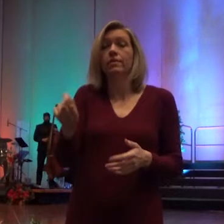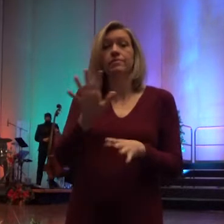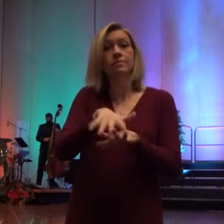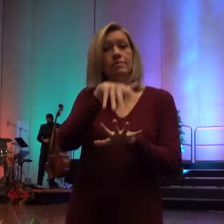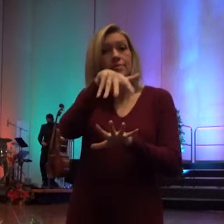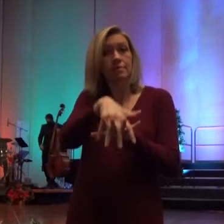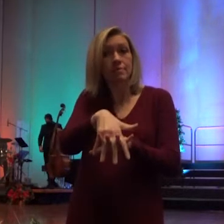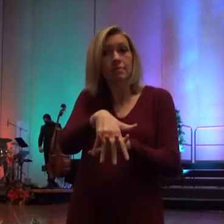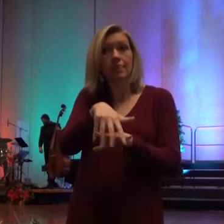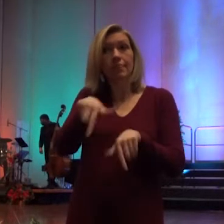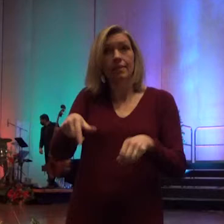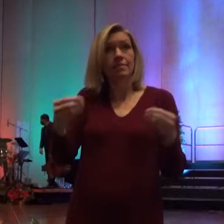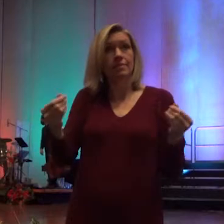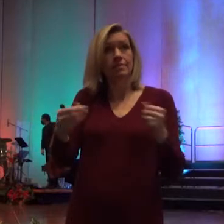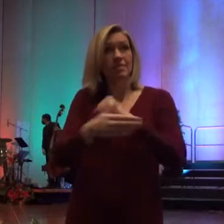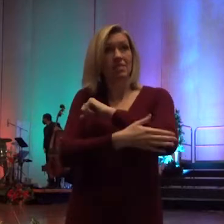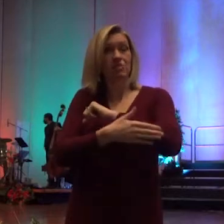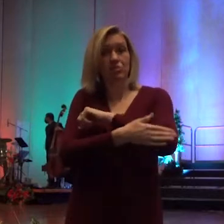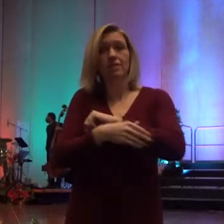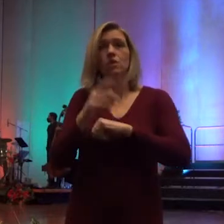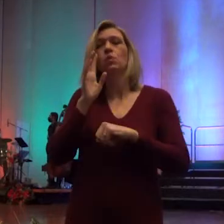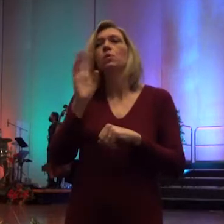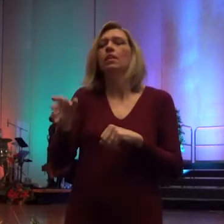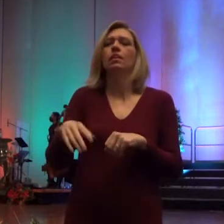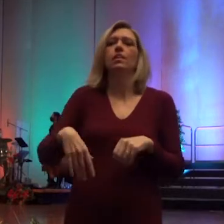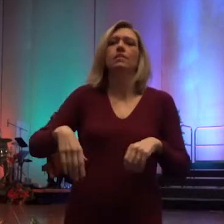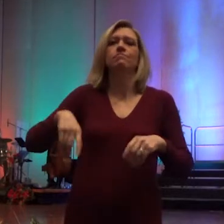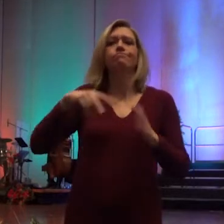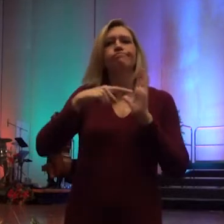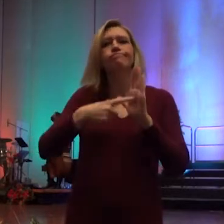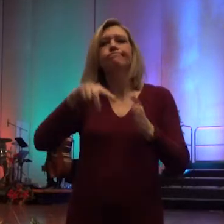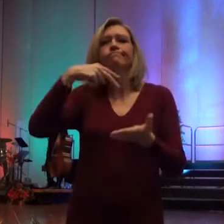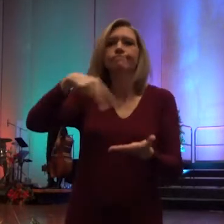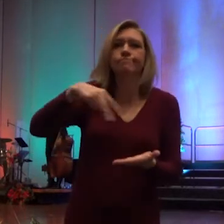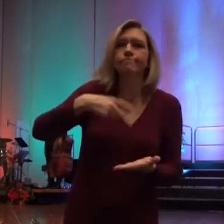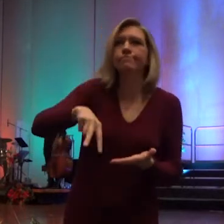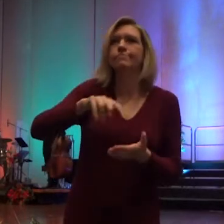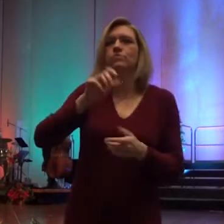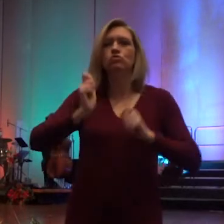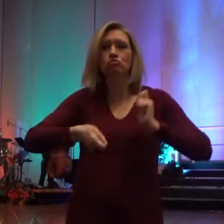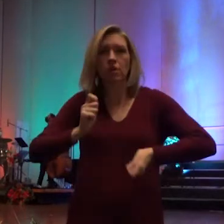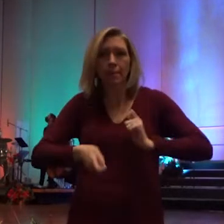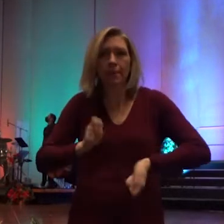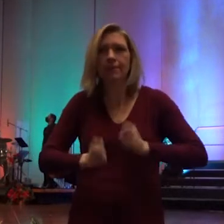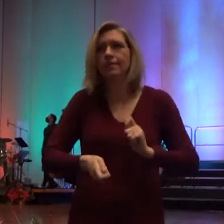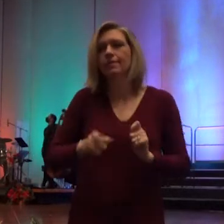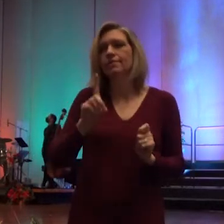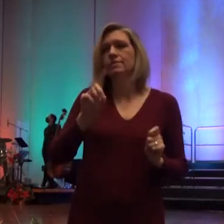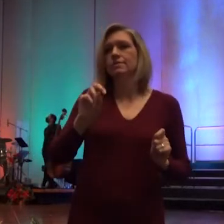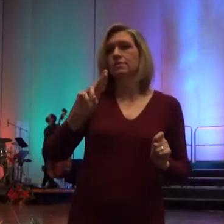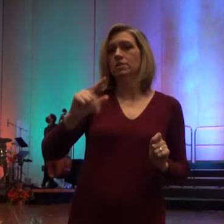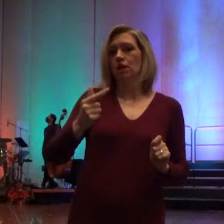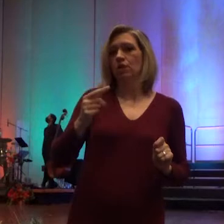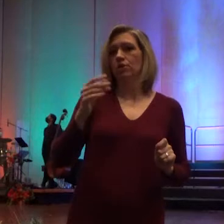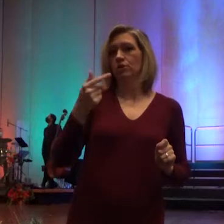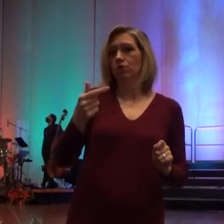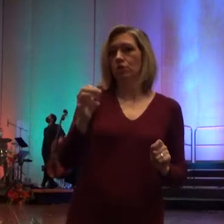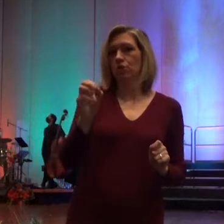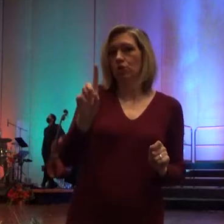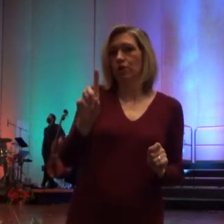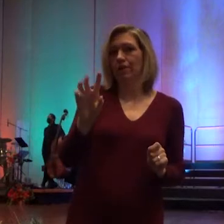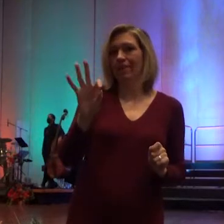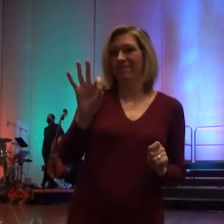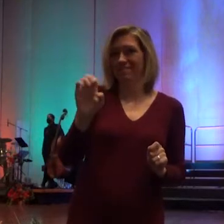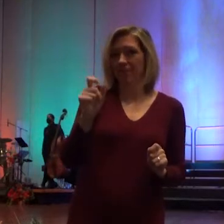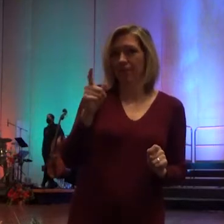us how to celebrate the solstice. There'll be dancing, drumming, and Doug Goodfeather speaking. So you don't want to miss it.